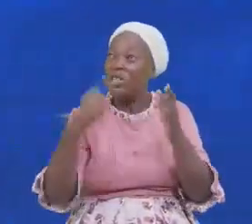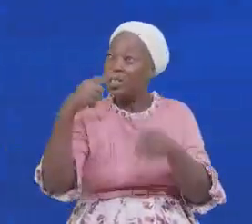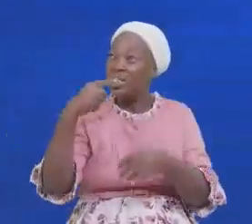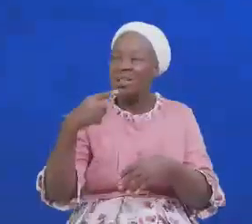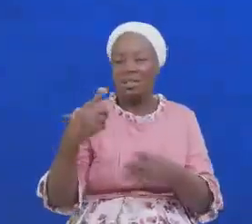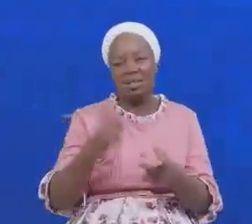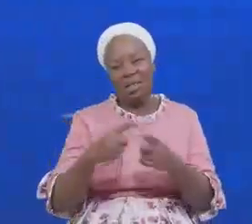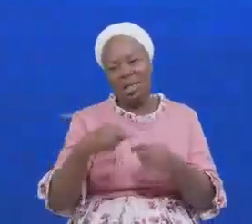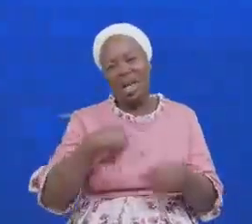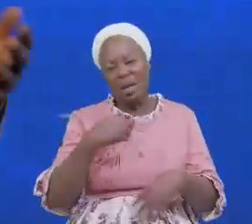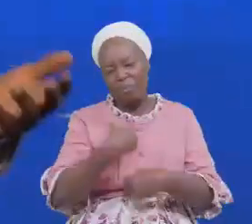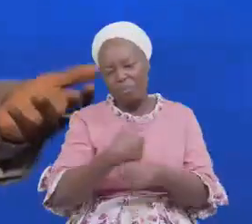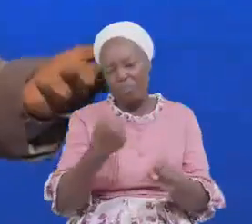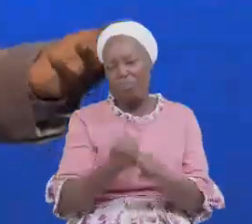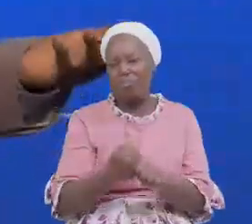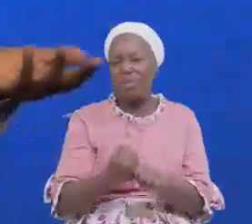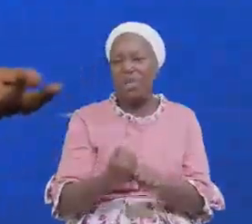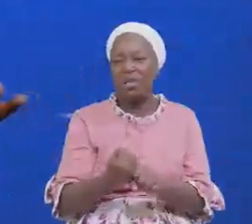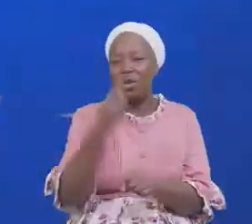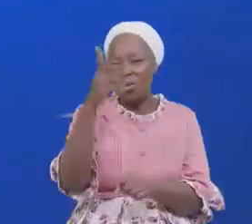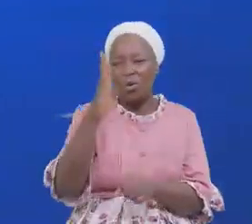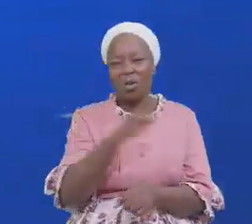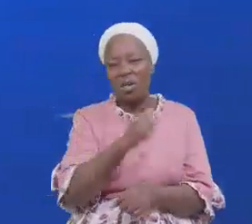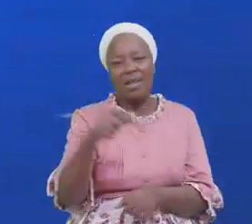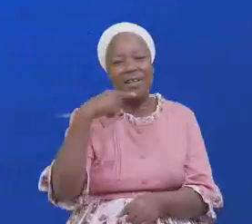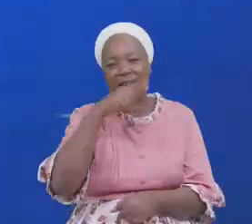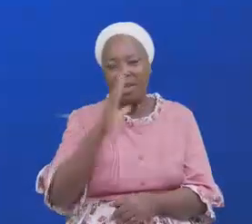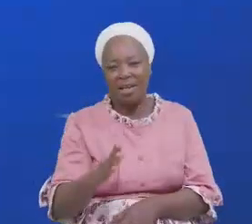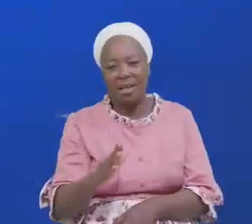We don't even do that to daddy or mommy.